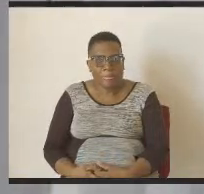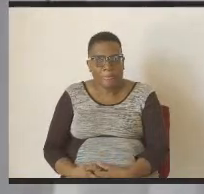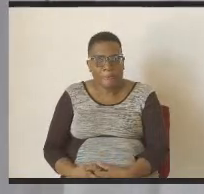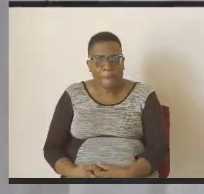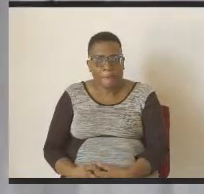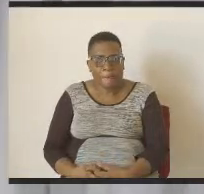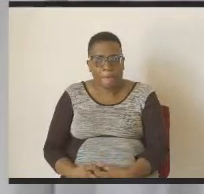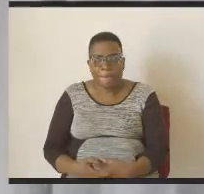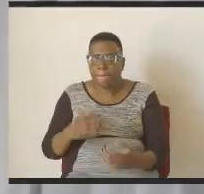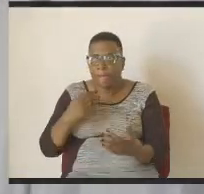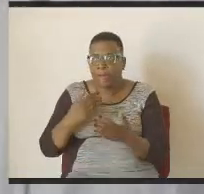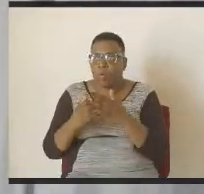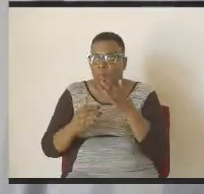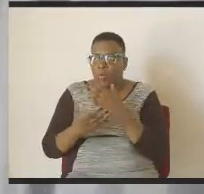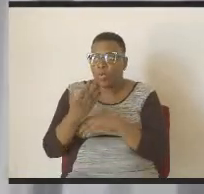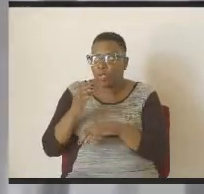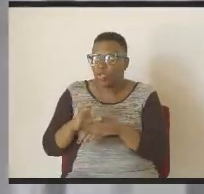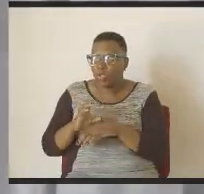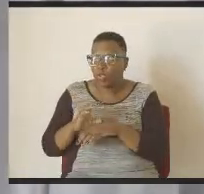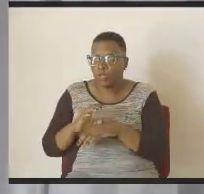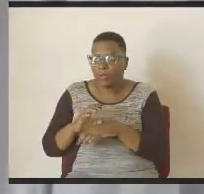Good morning, church.